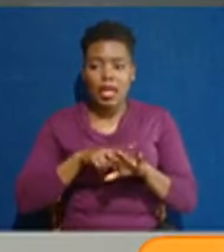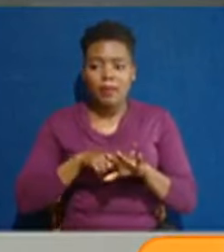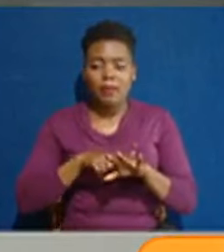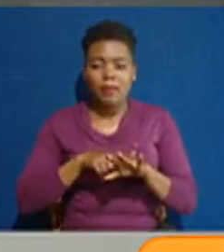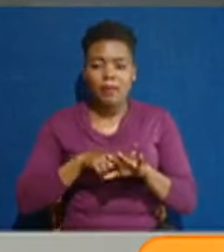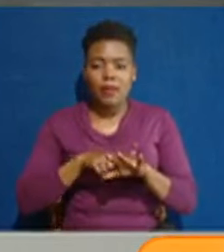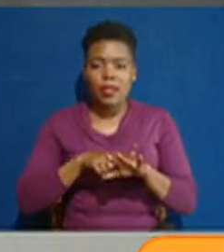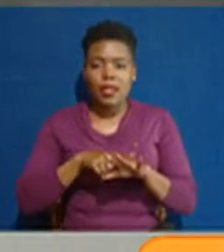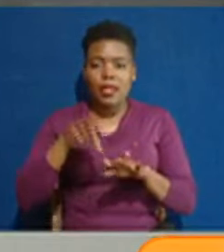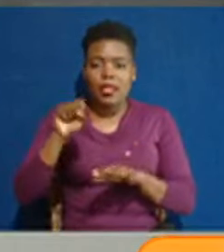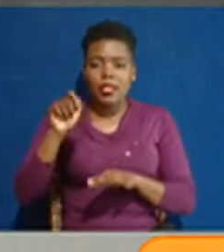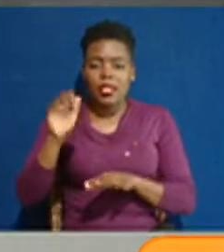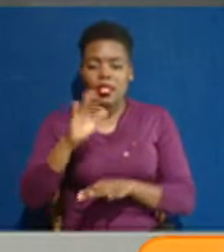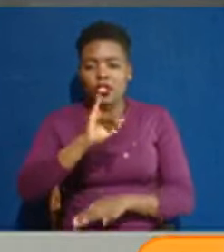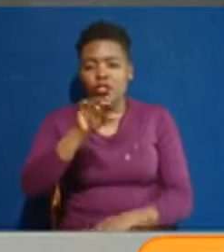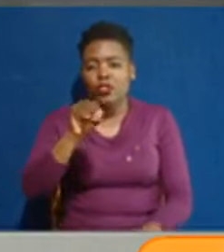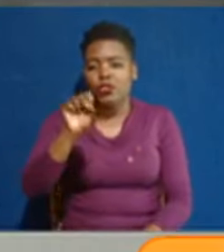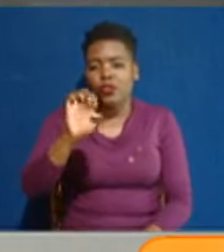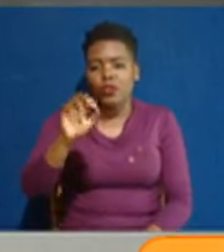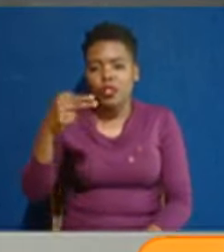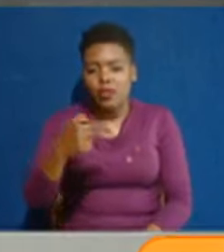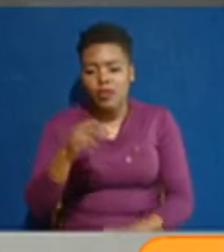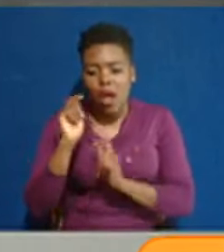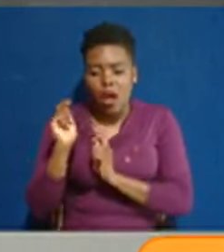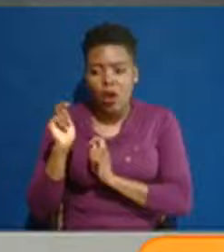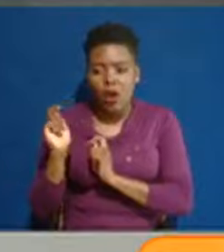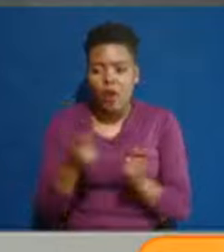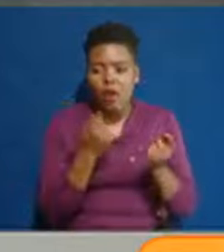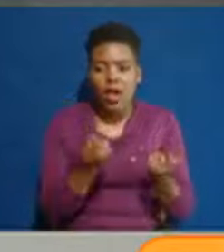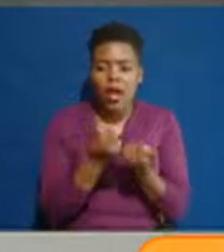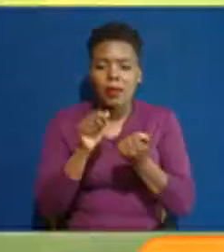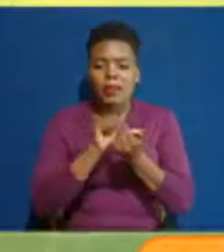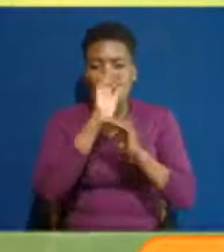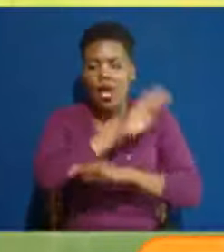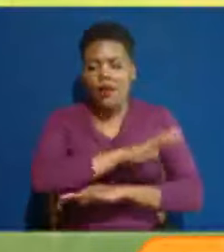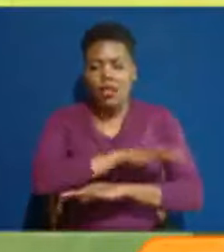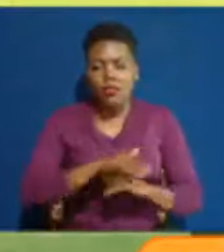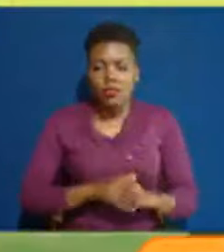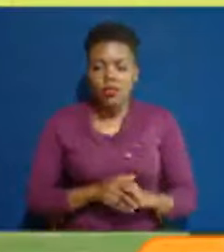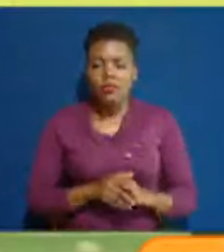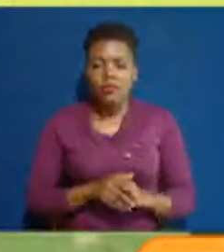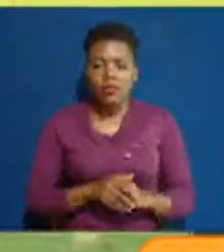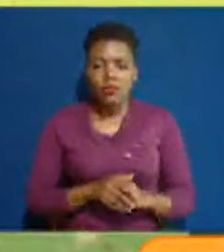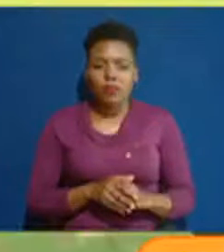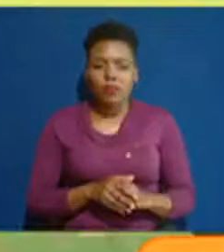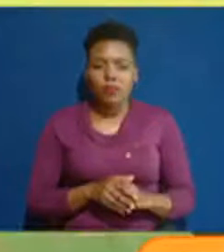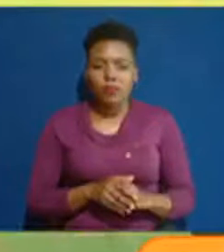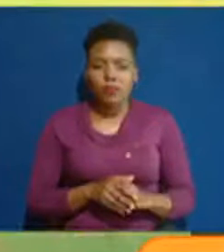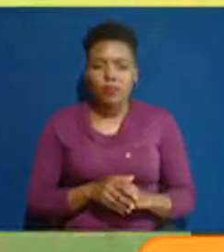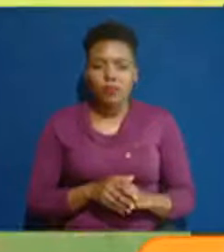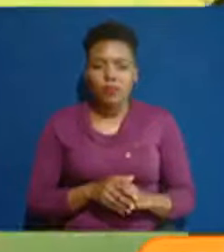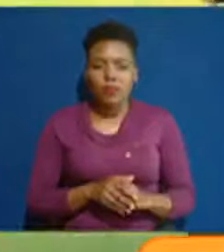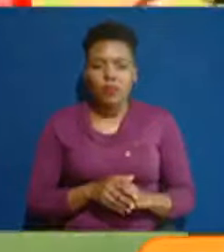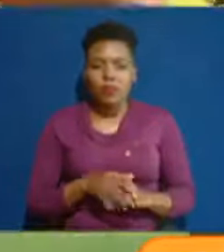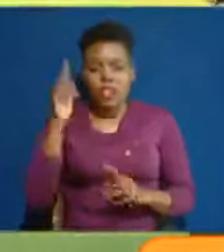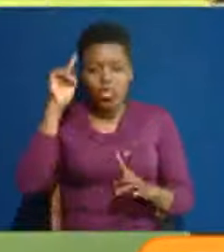St. Joseph's Dispensary Charity Golf Tournament held on Friday afternoon. The golf tournament was held to raise funds